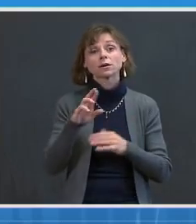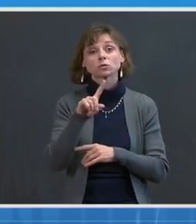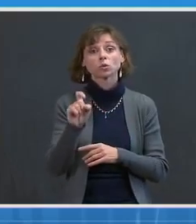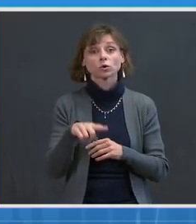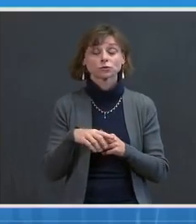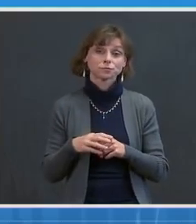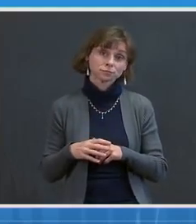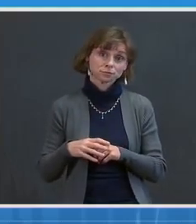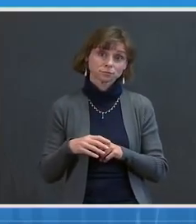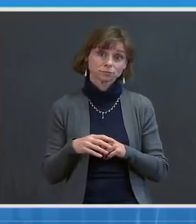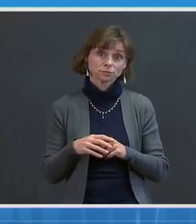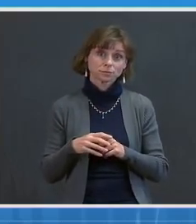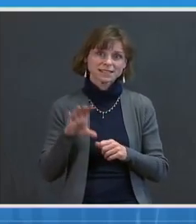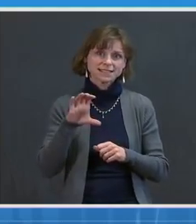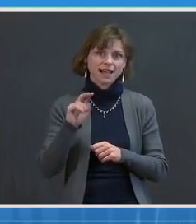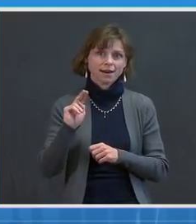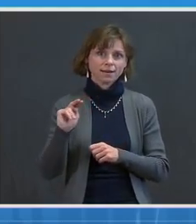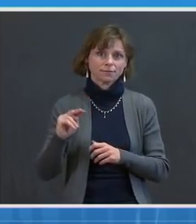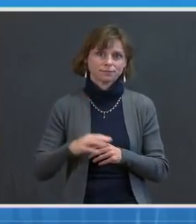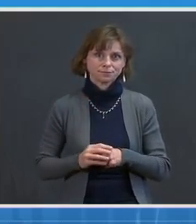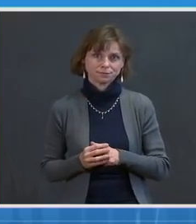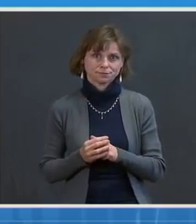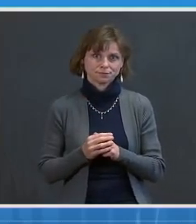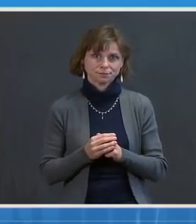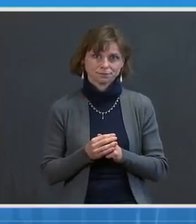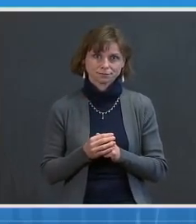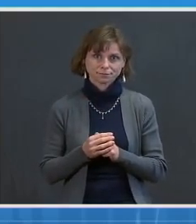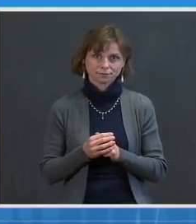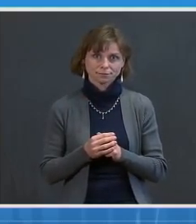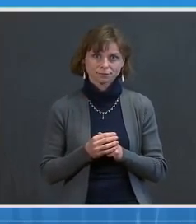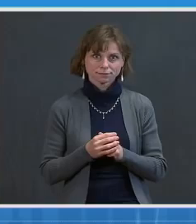we'll go to Caitlin Collins at CNN.